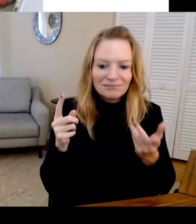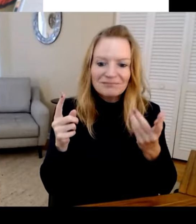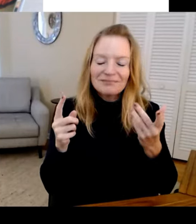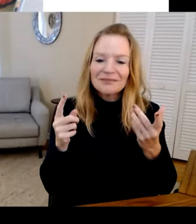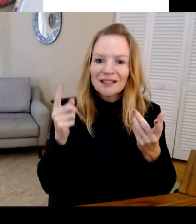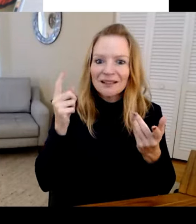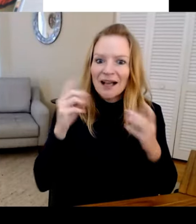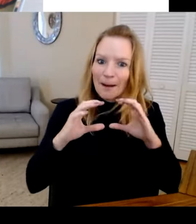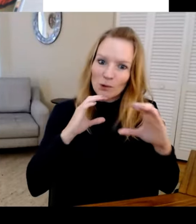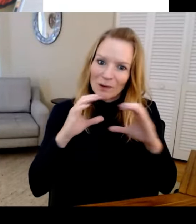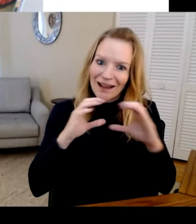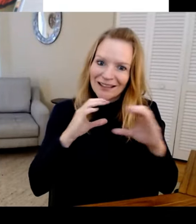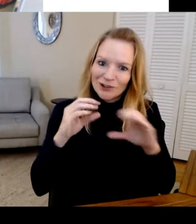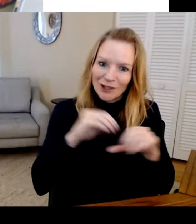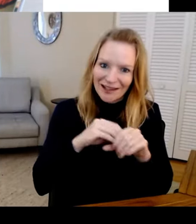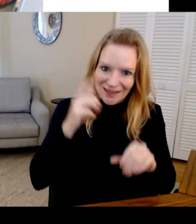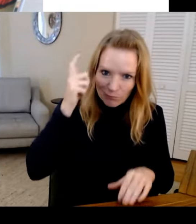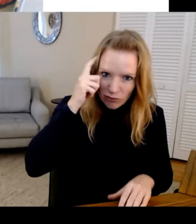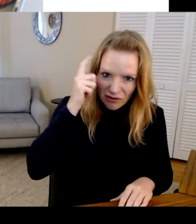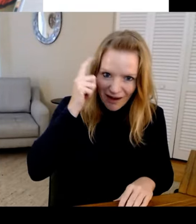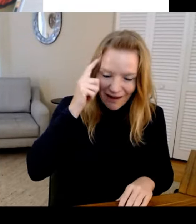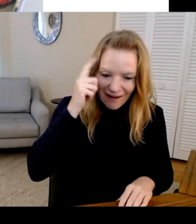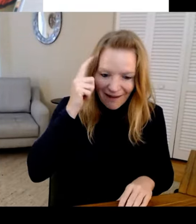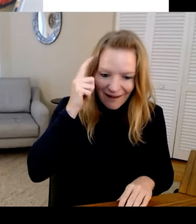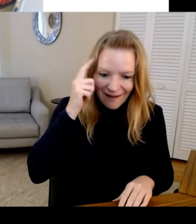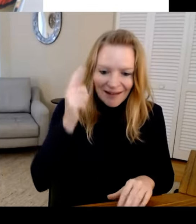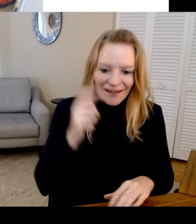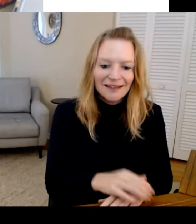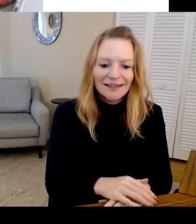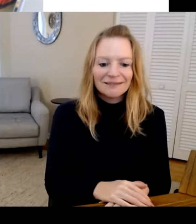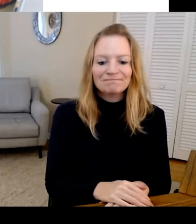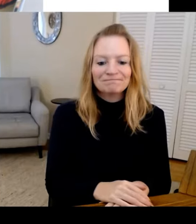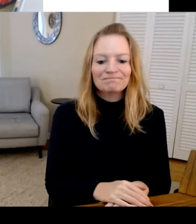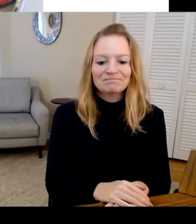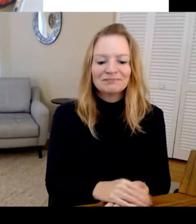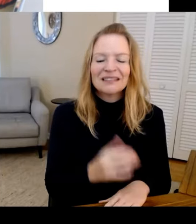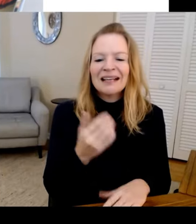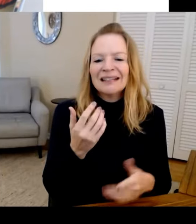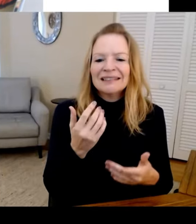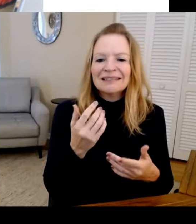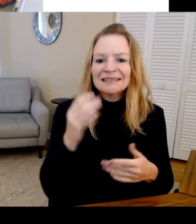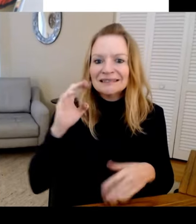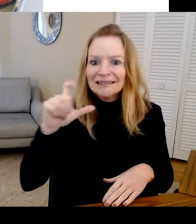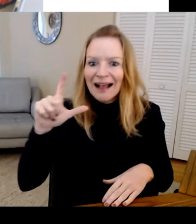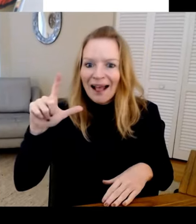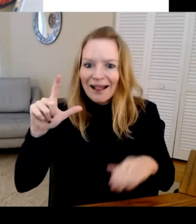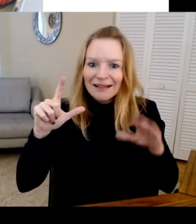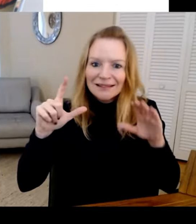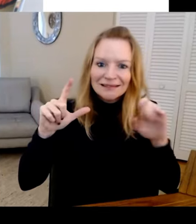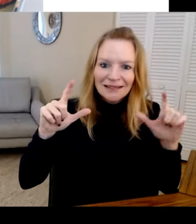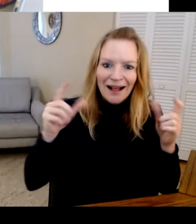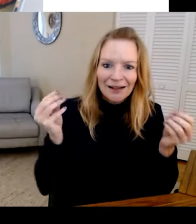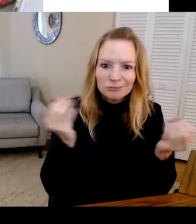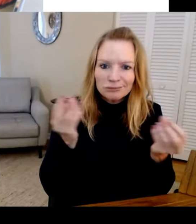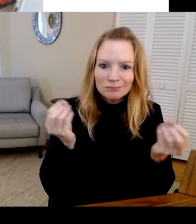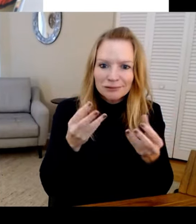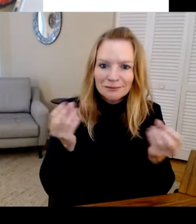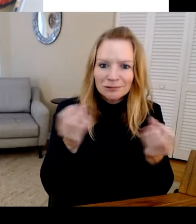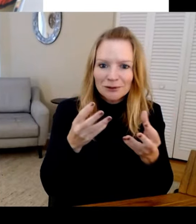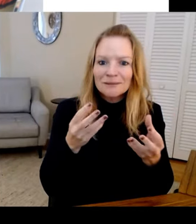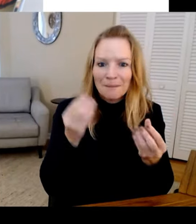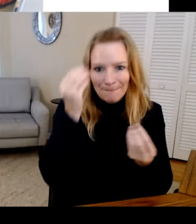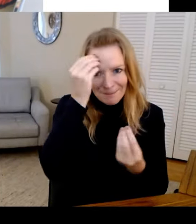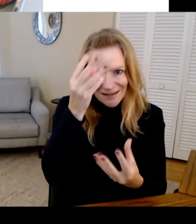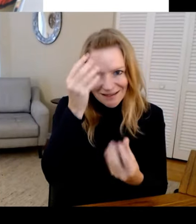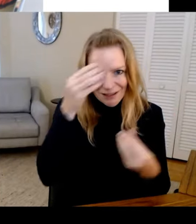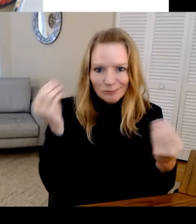They all really are for different kinds of communication in the brain. The cells, all the